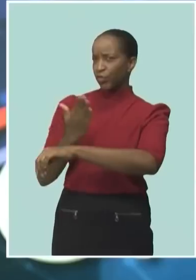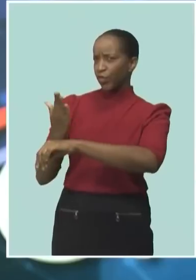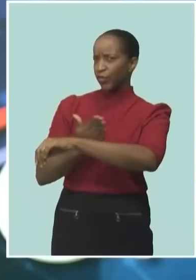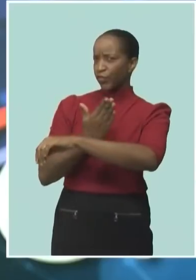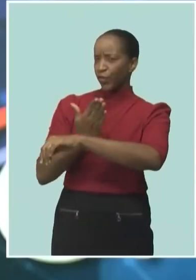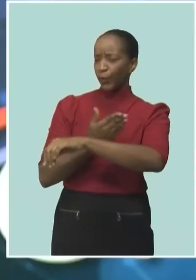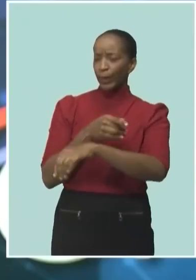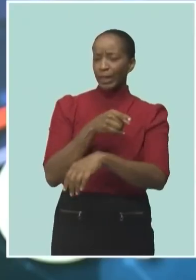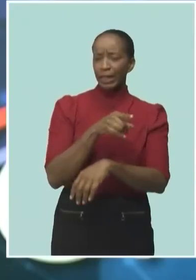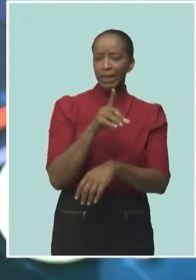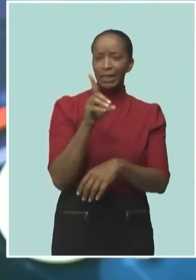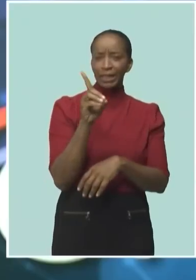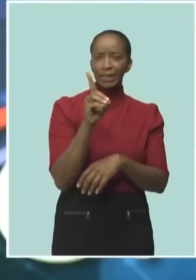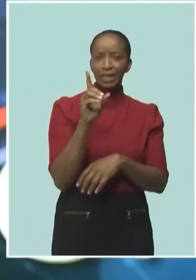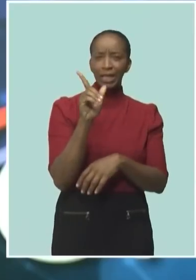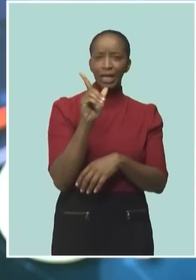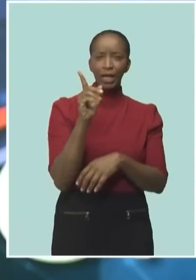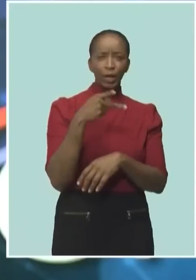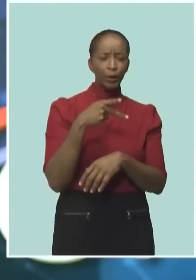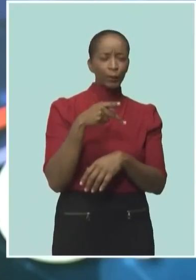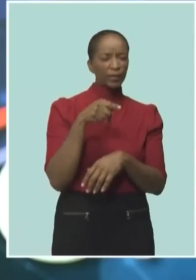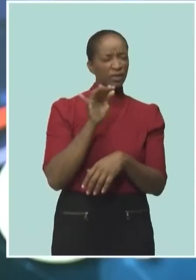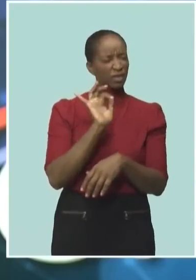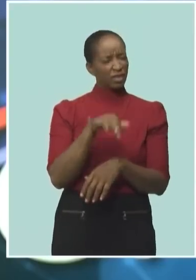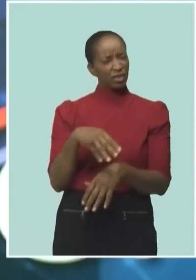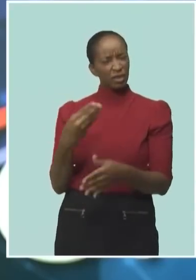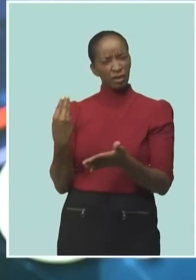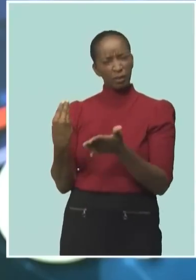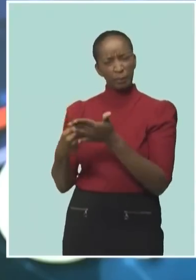Party. Opposition leader Ralph Thorne is tonight